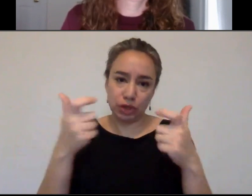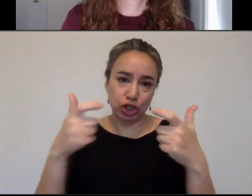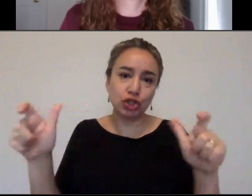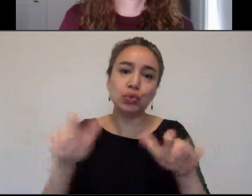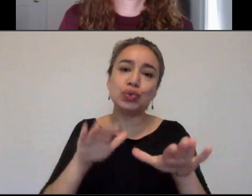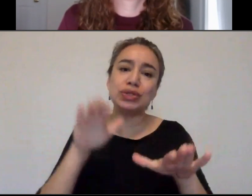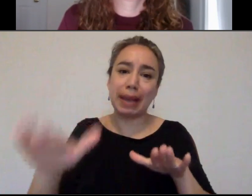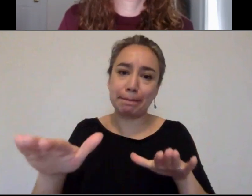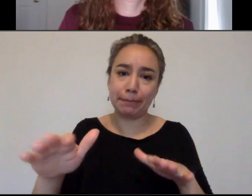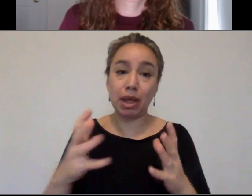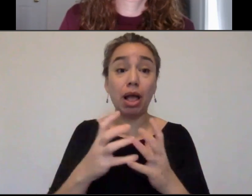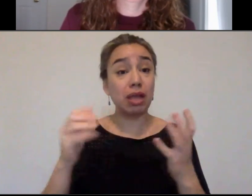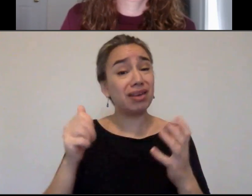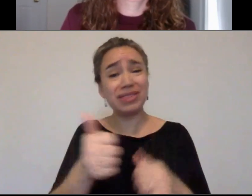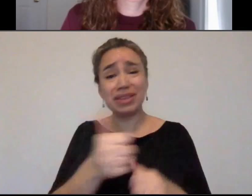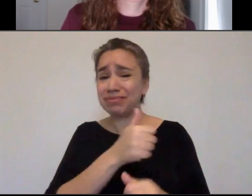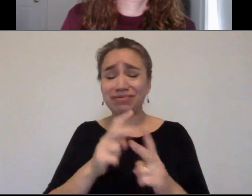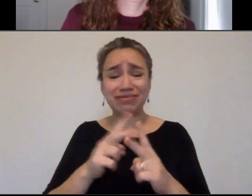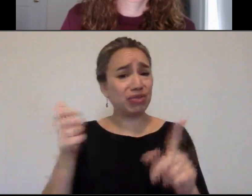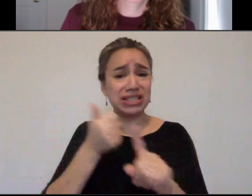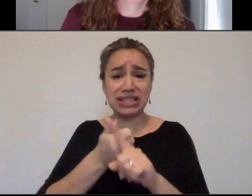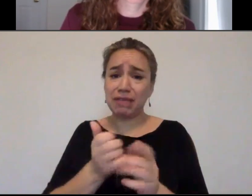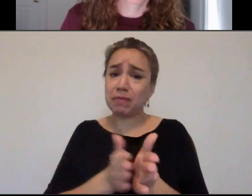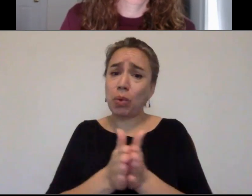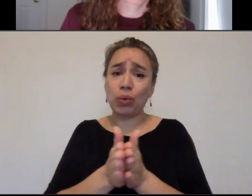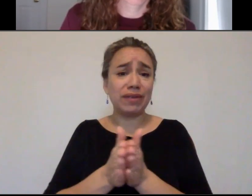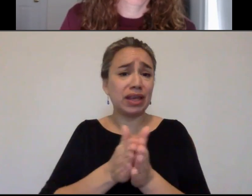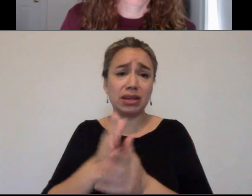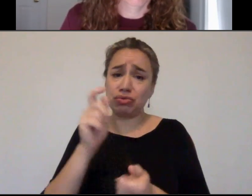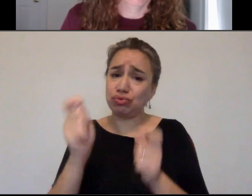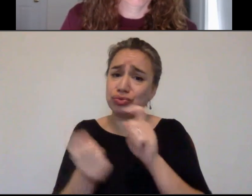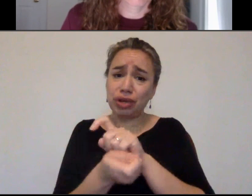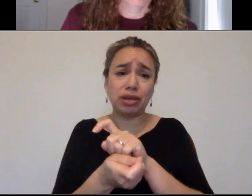lot of them are self-motivated to make those changes